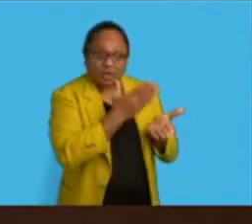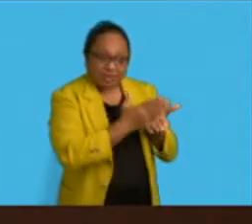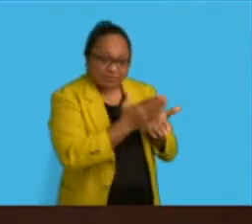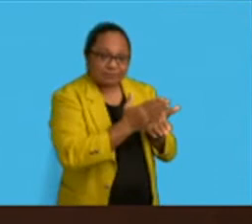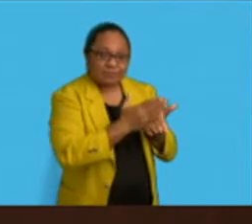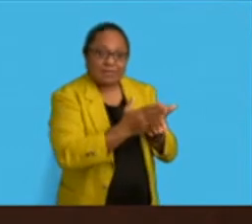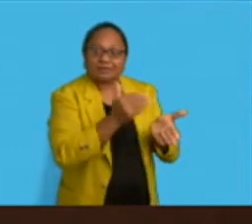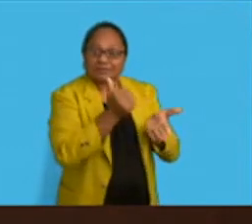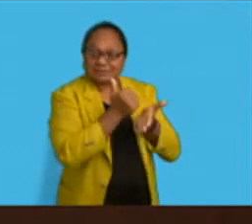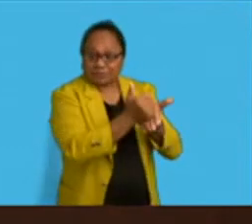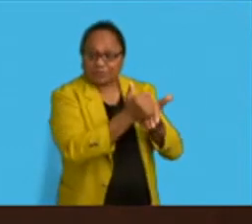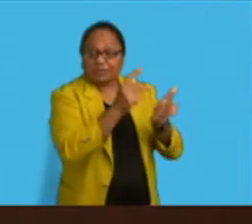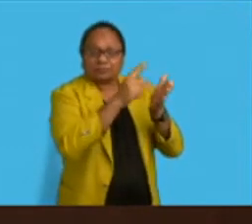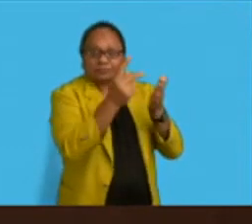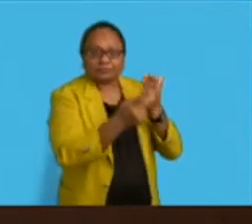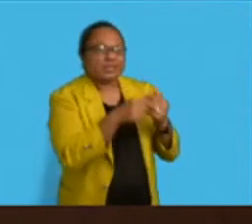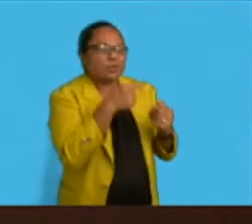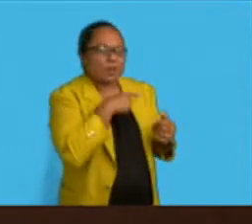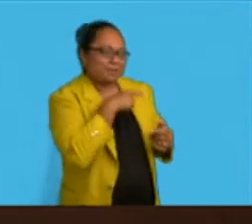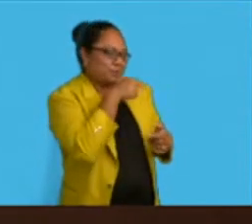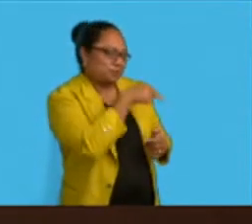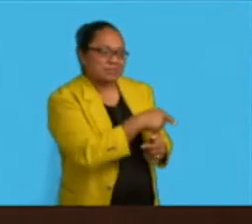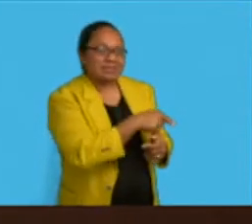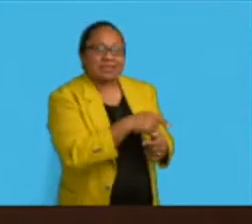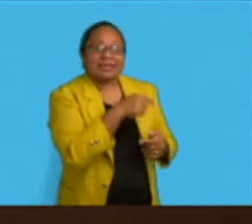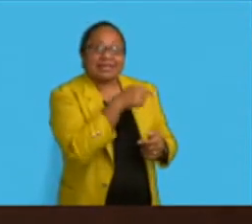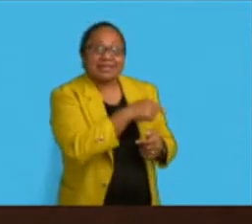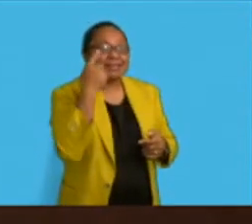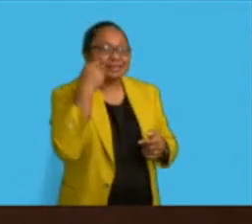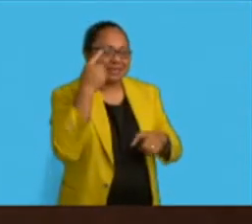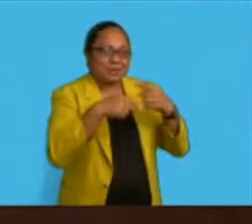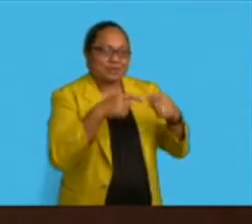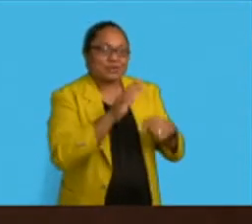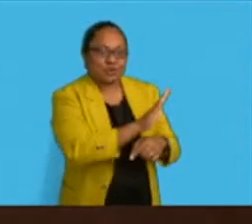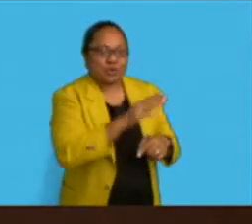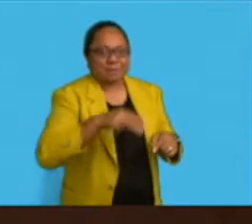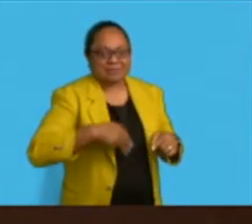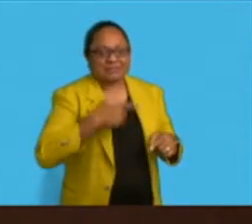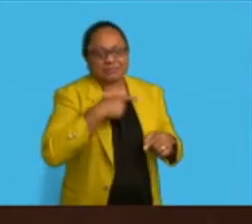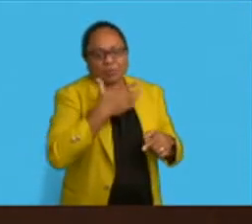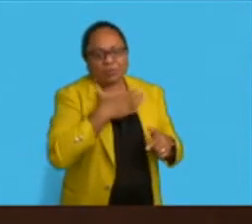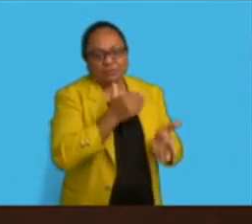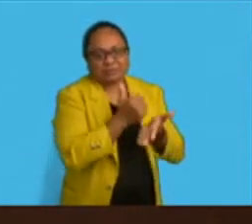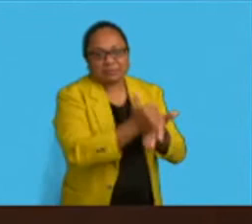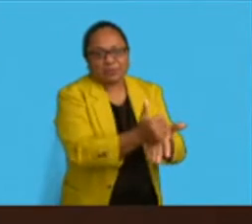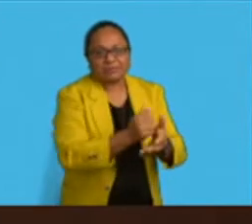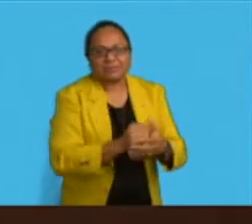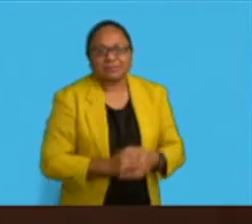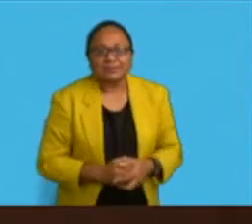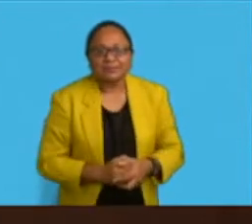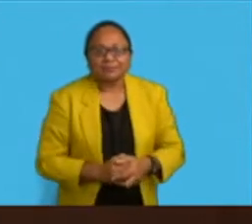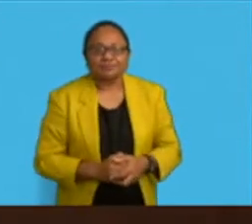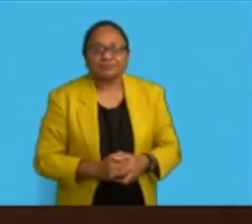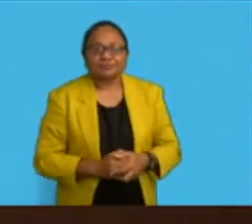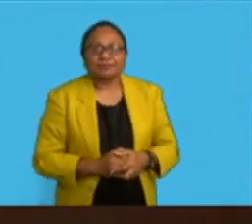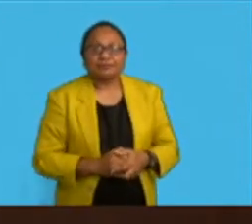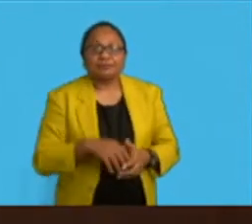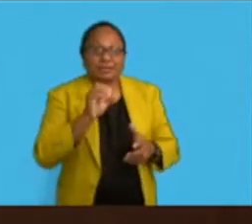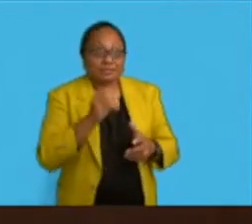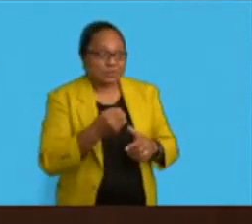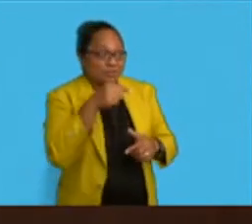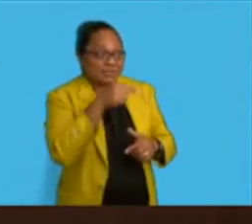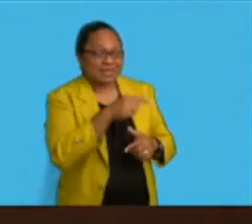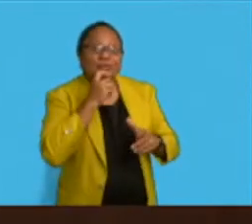project as part of its social responsibility to all of its members. Together, our financial reform and development partnership will give young people,